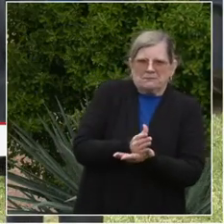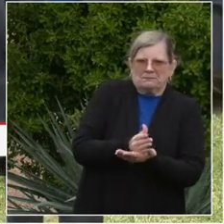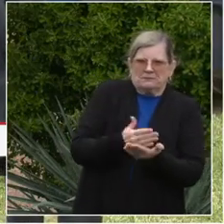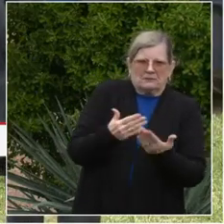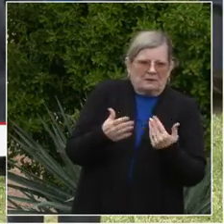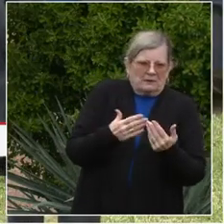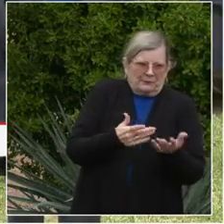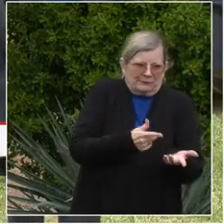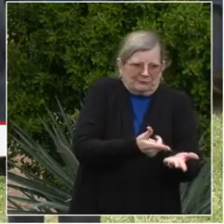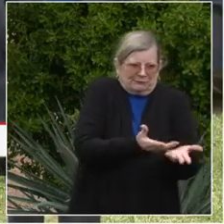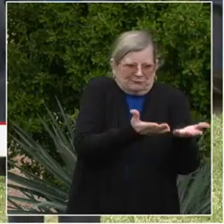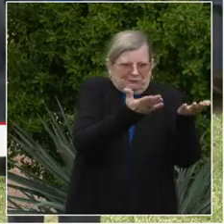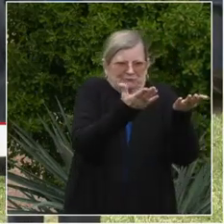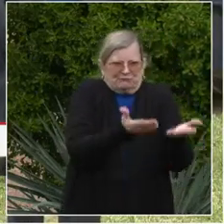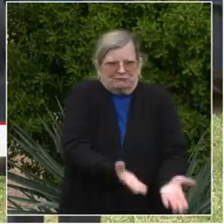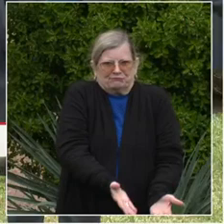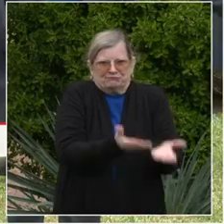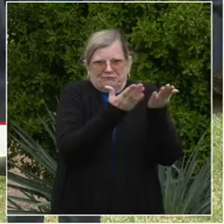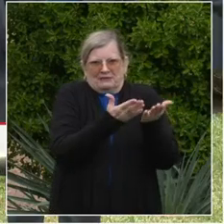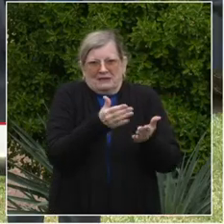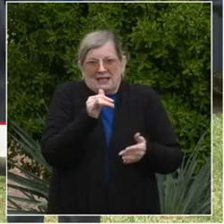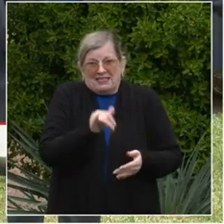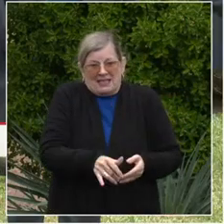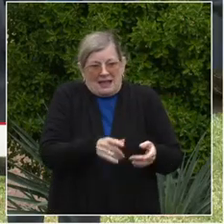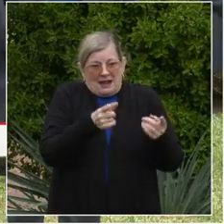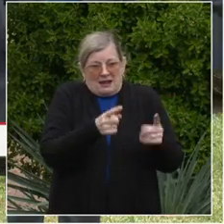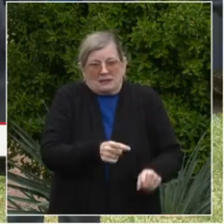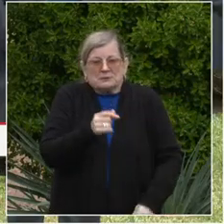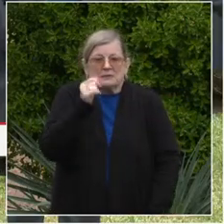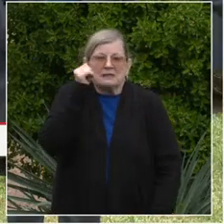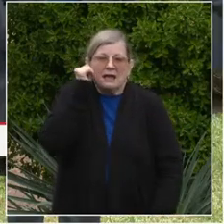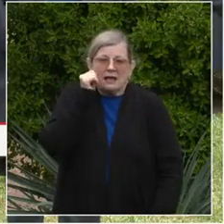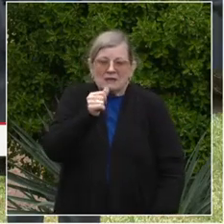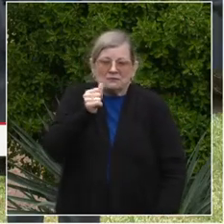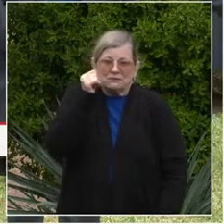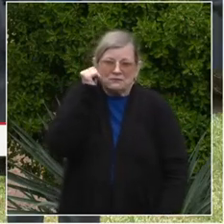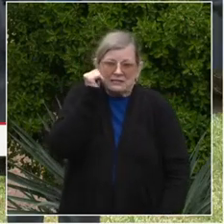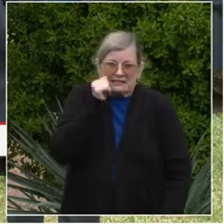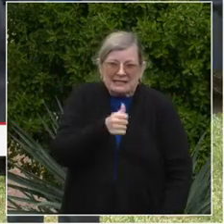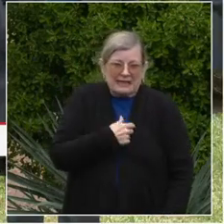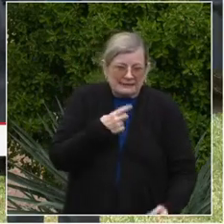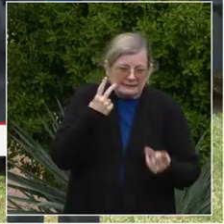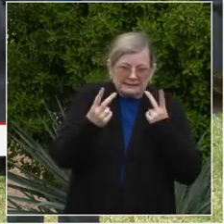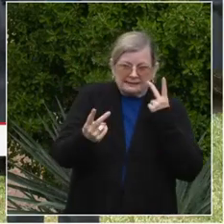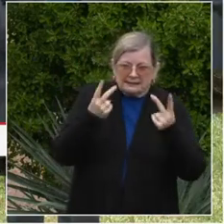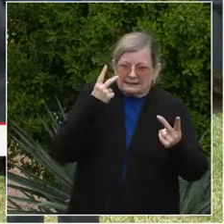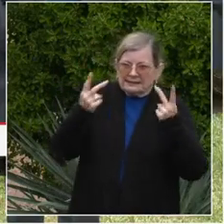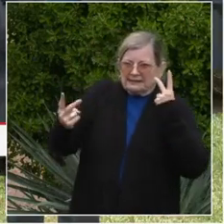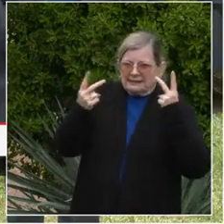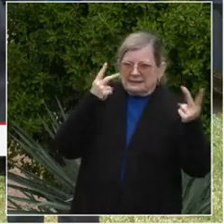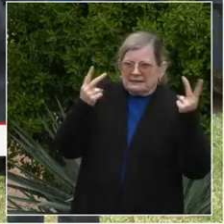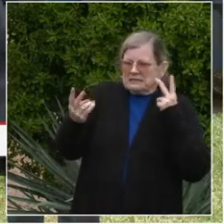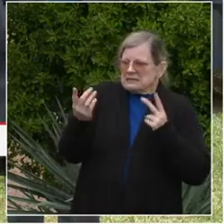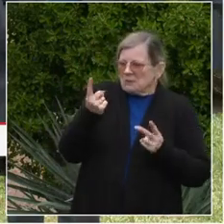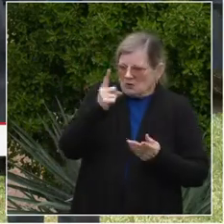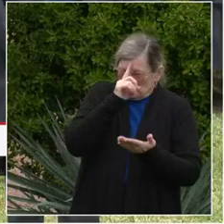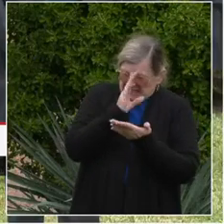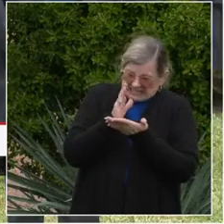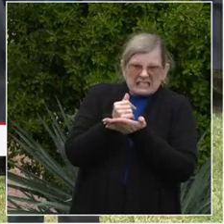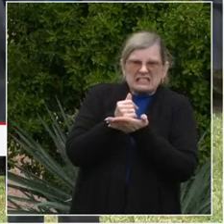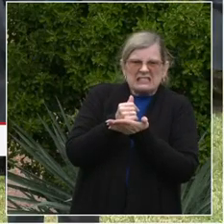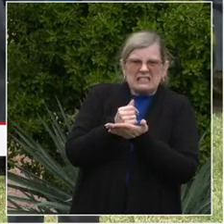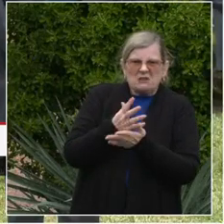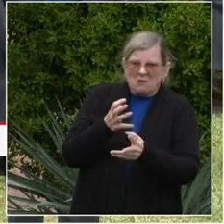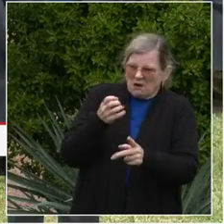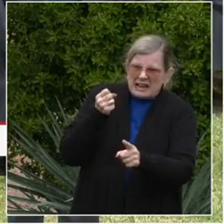that's happening every single day. Literally every day I see somebody do something insane, and kids are getting hit by cars. We